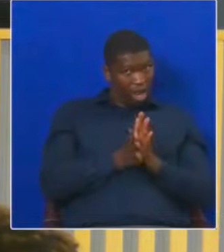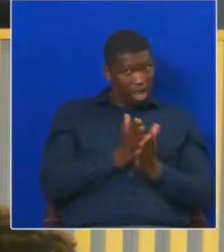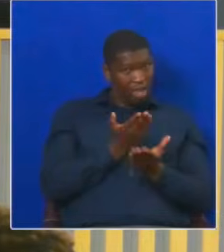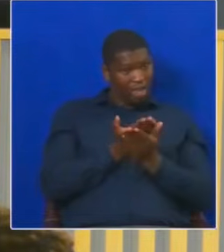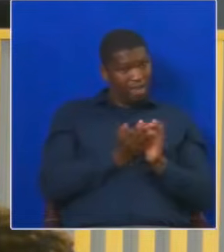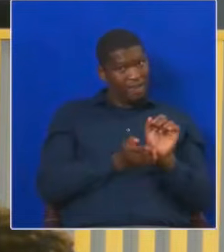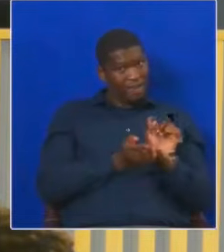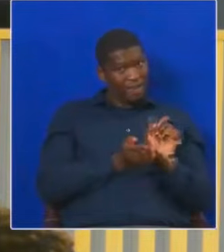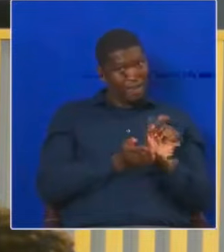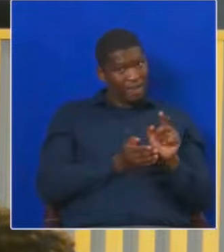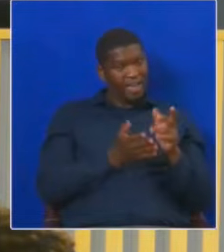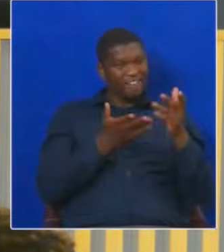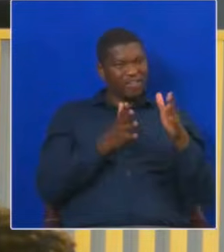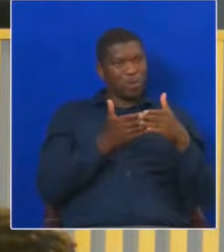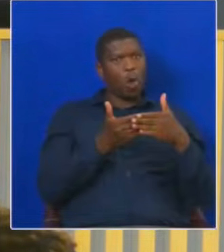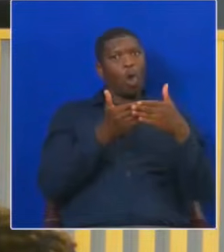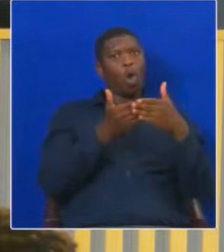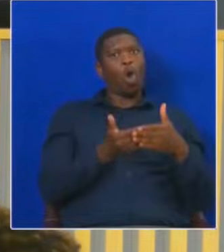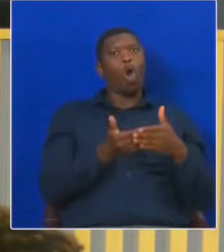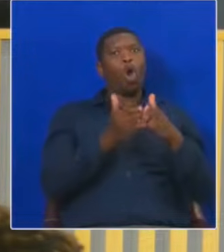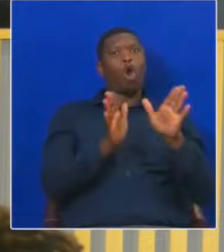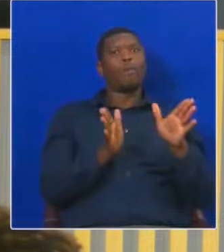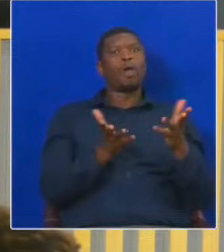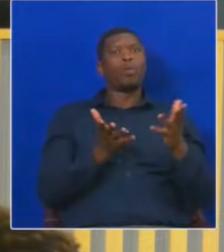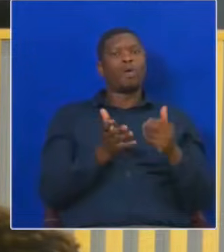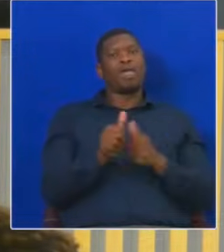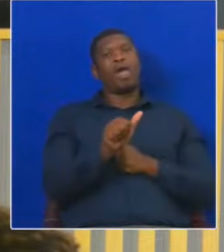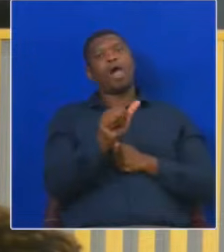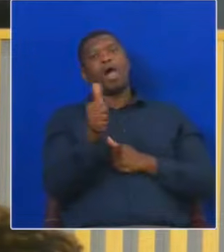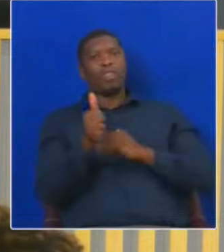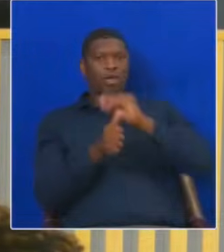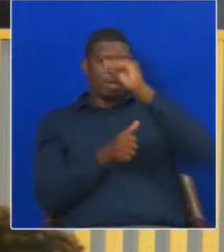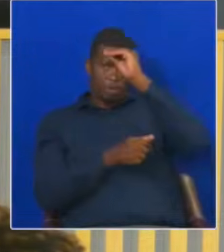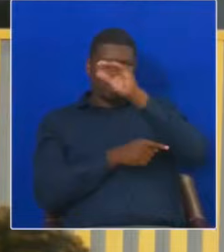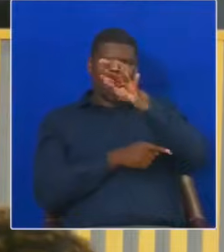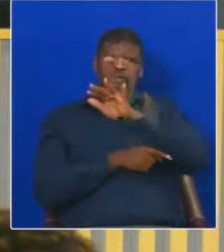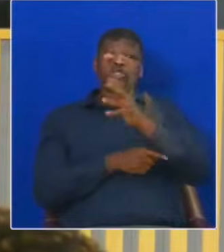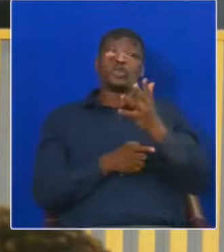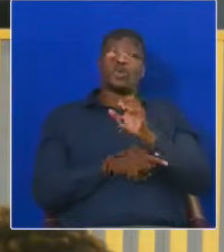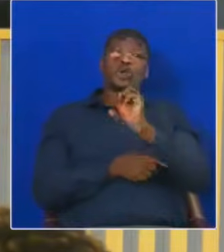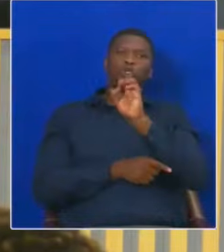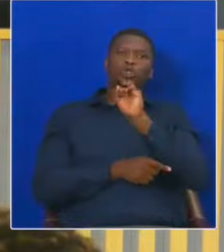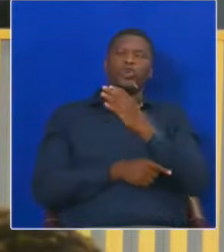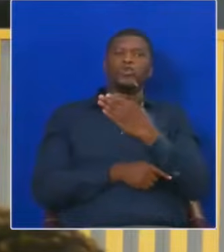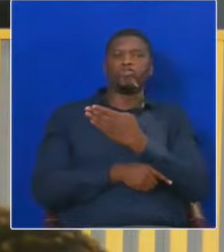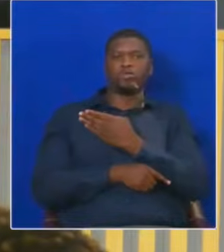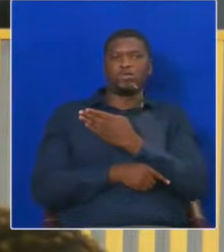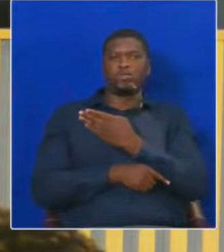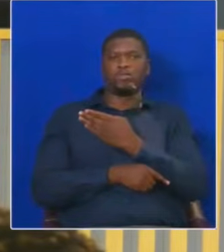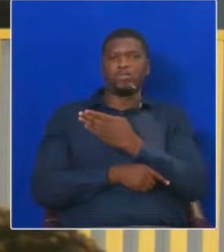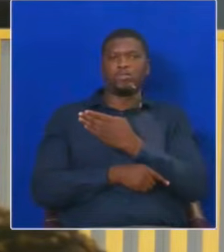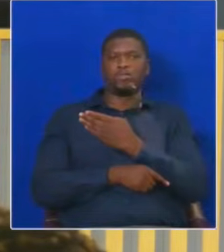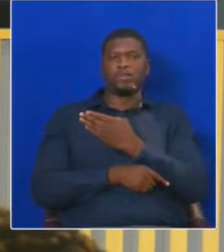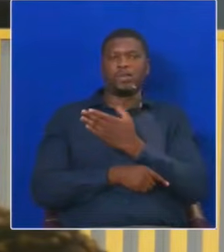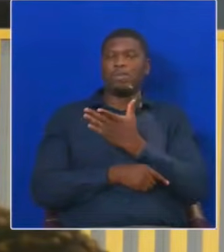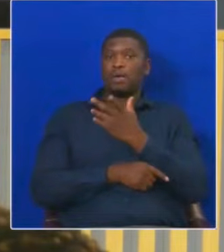opened at some station in Soweto, though I do not have